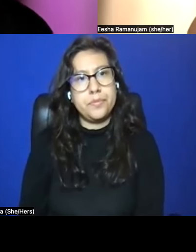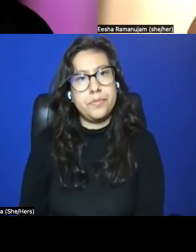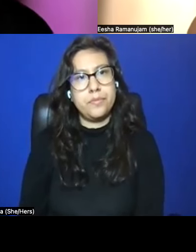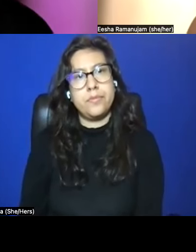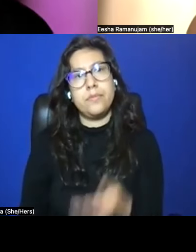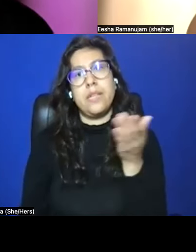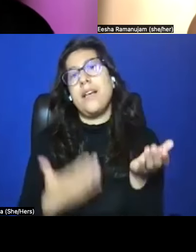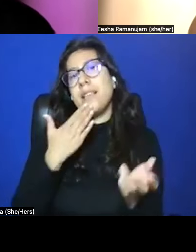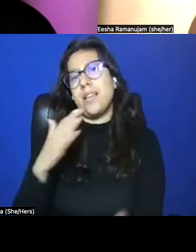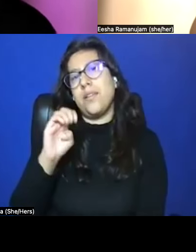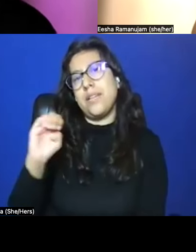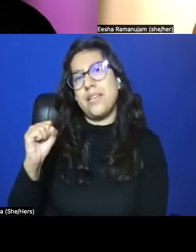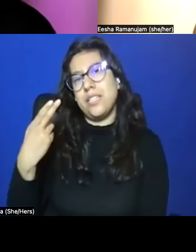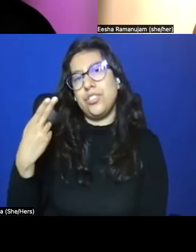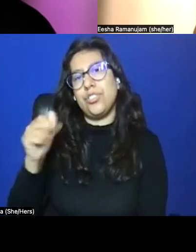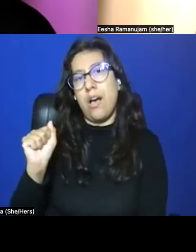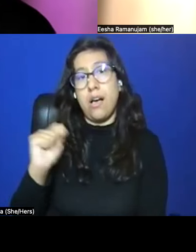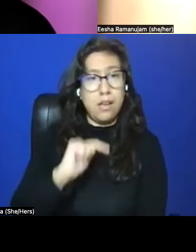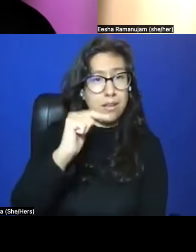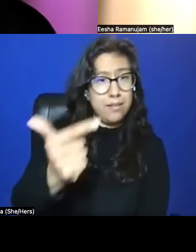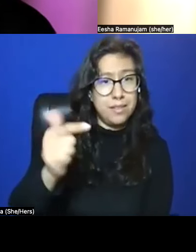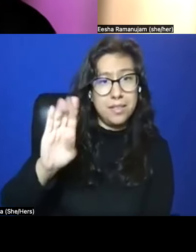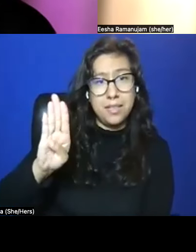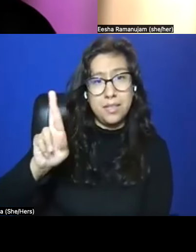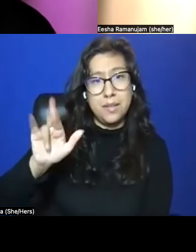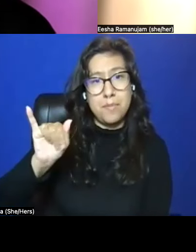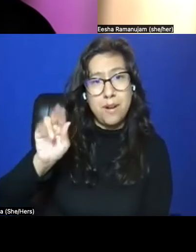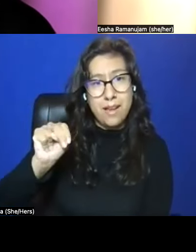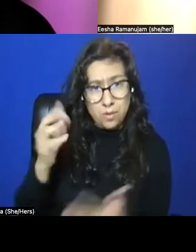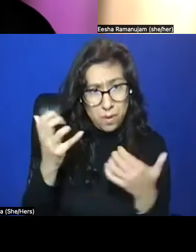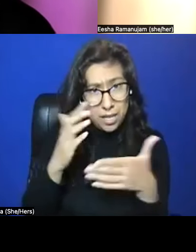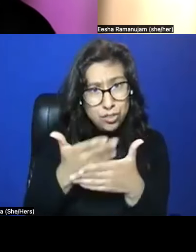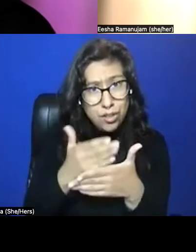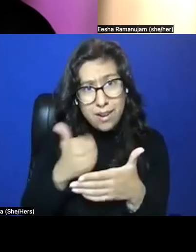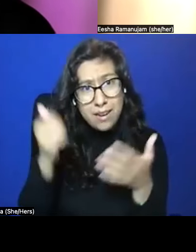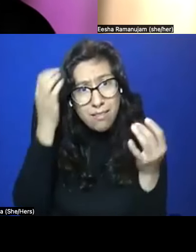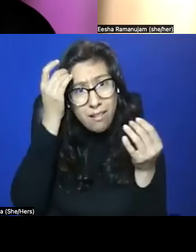Thanks so much, Isha. And then Brian, I want to make some space too for you to share if you have any thoughts.